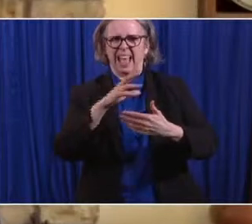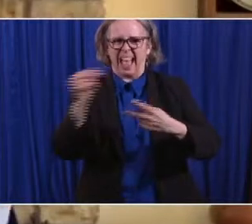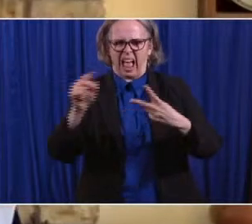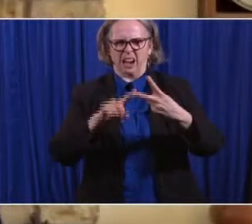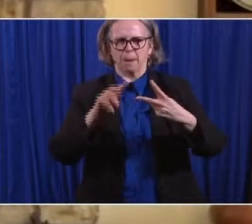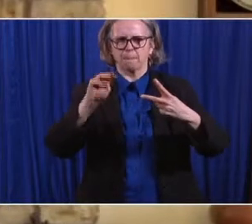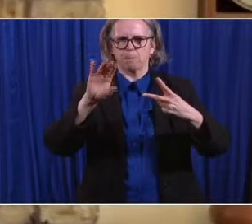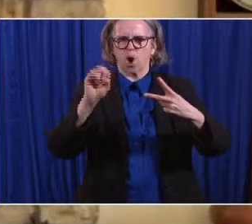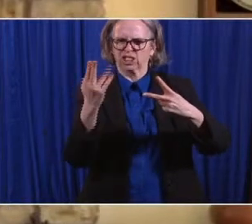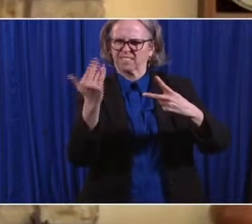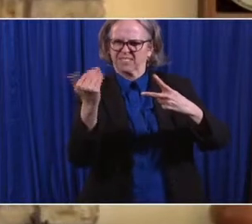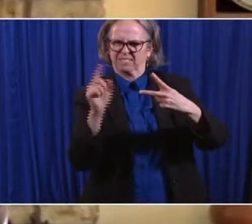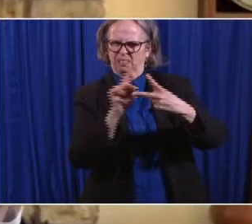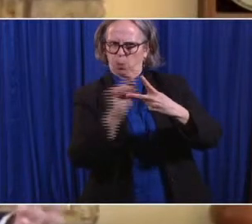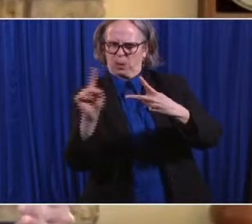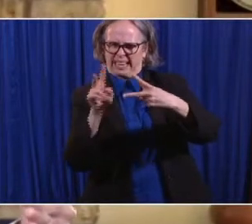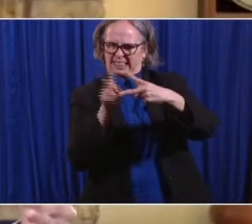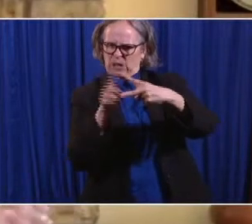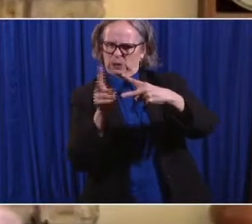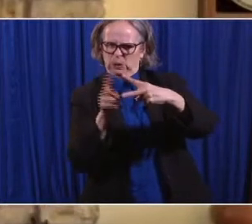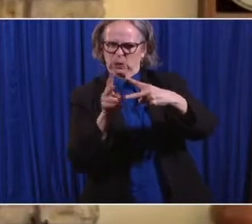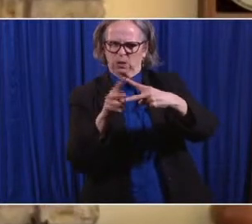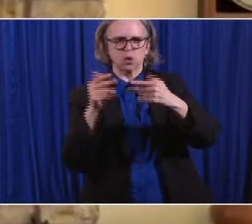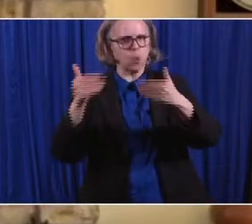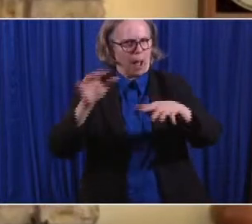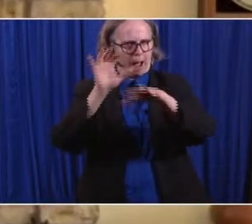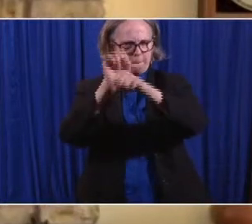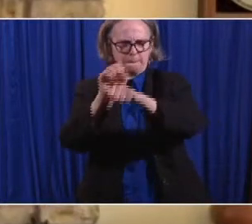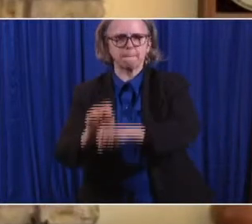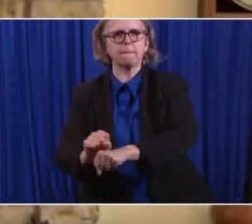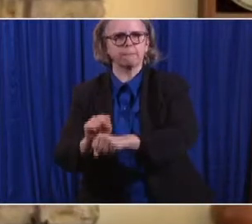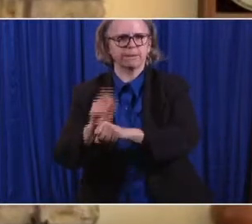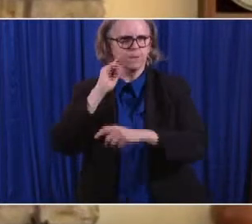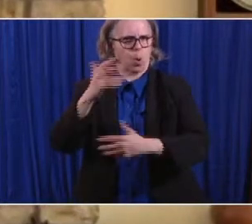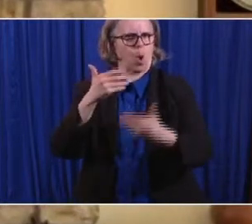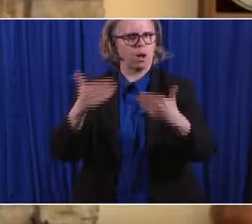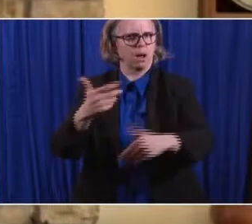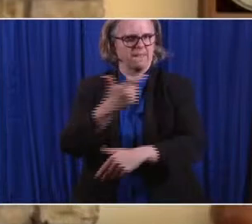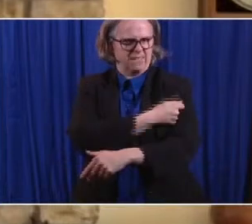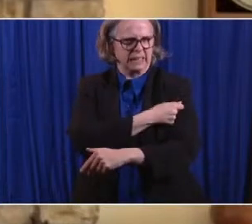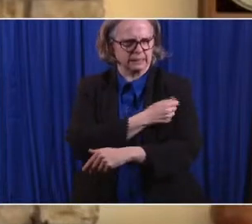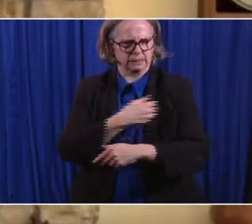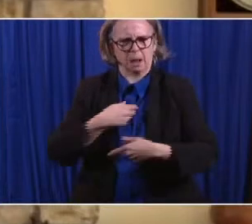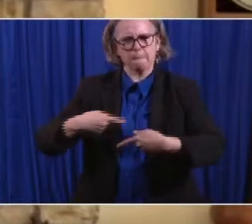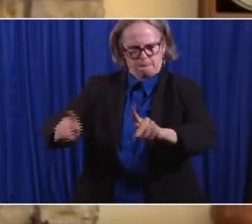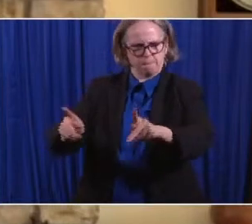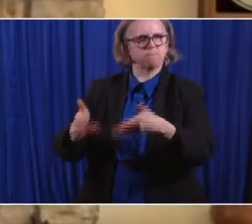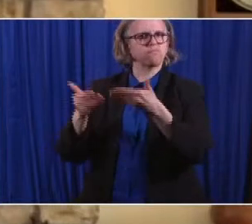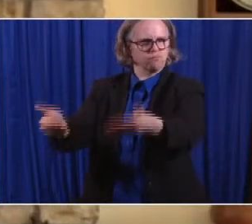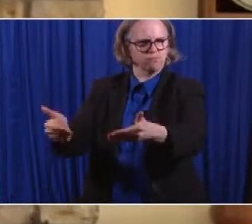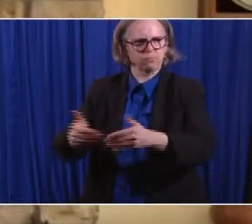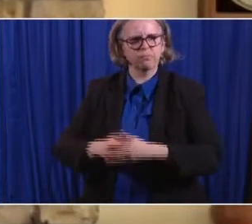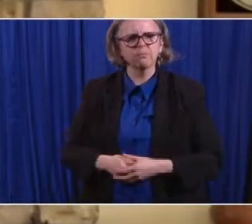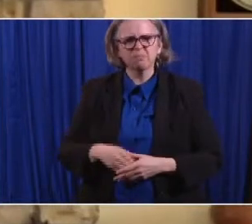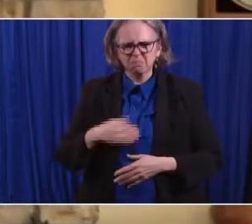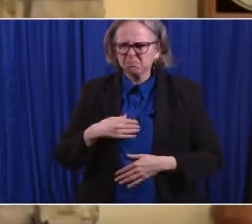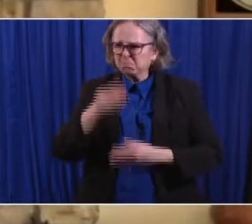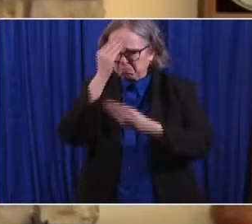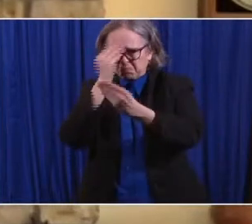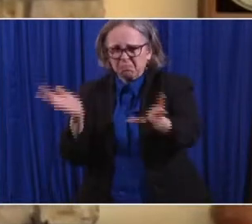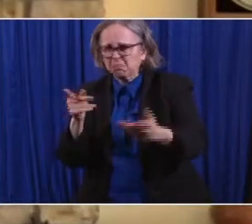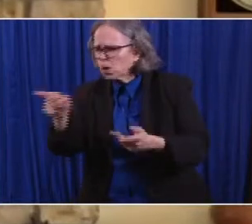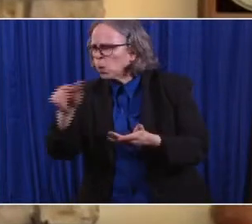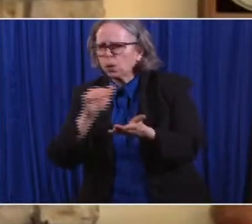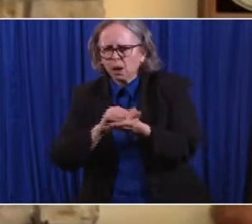2 weeks, they can now book. We've told them to assume 75%